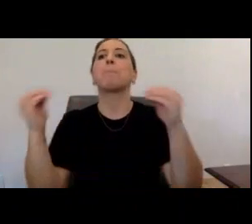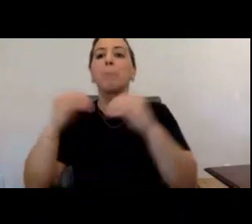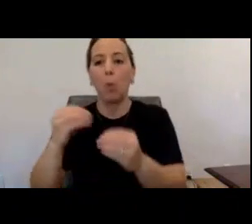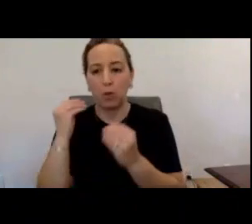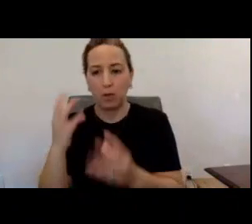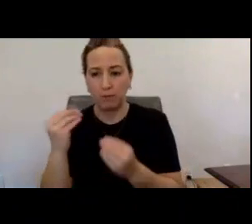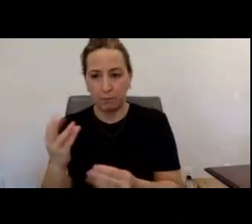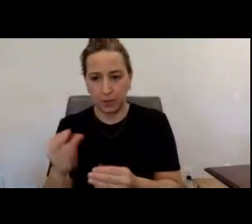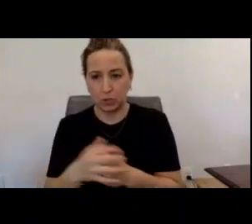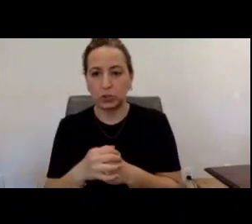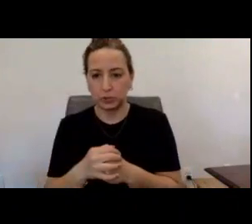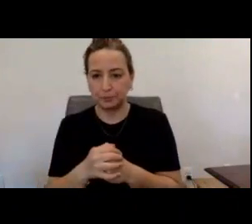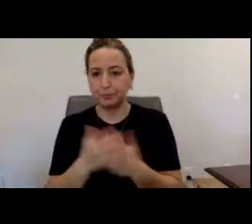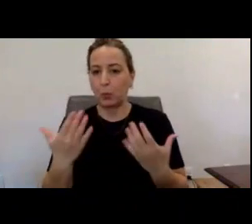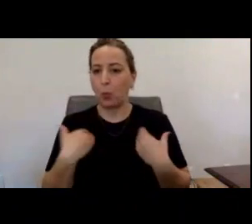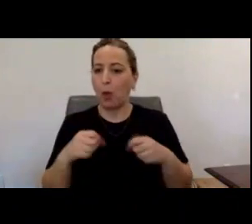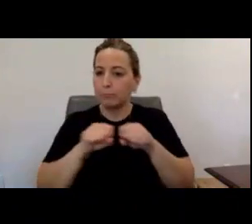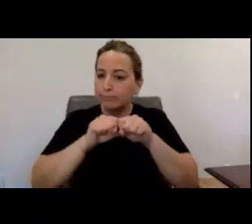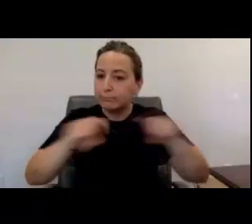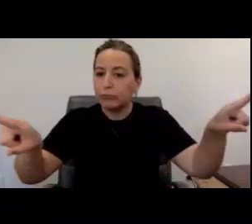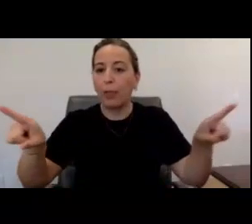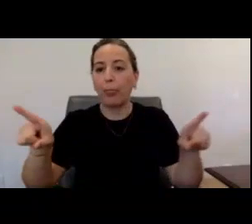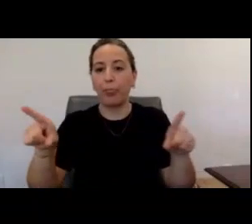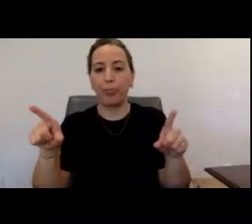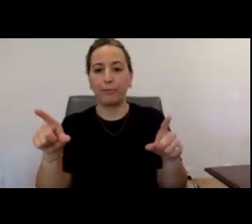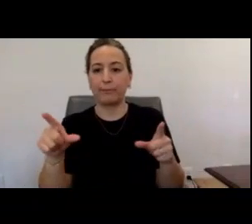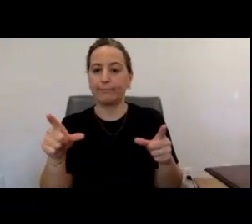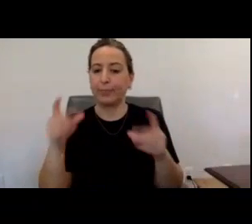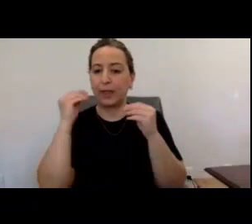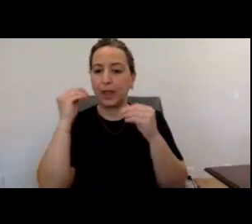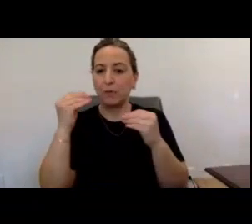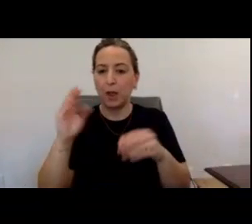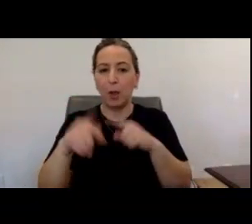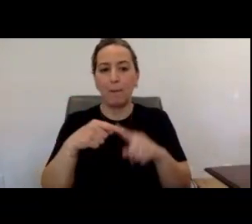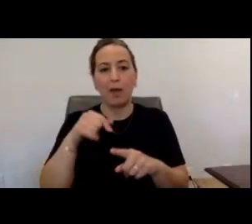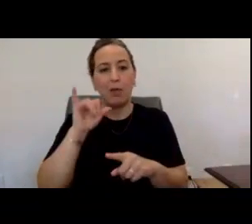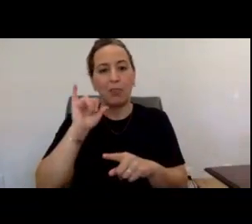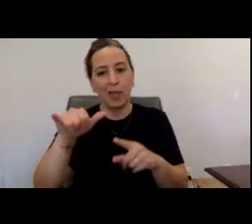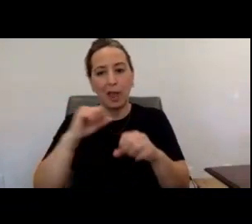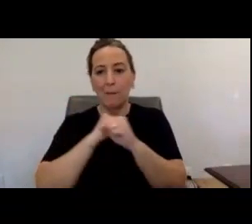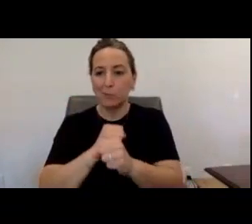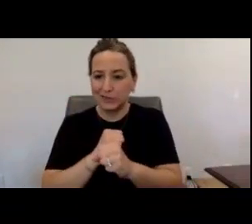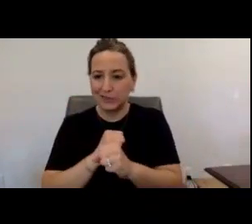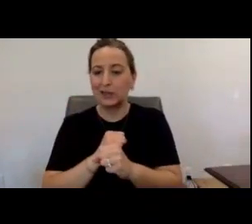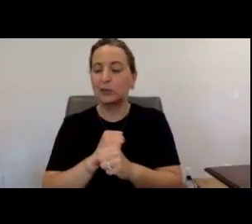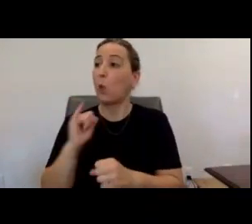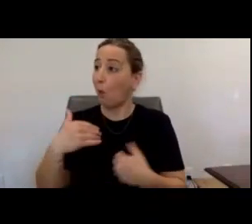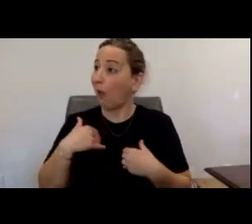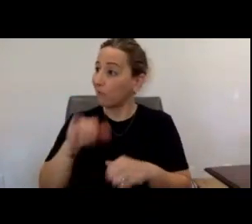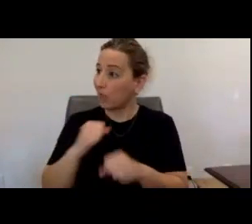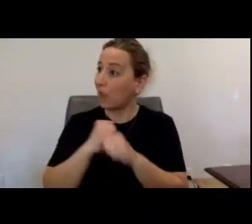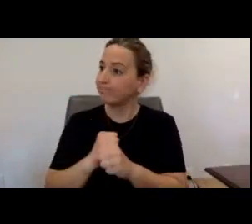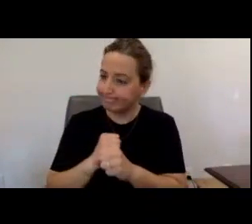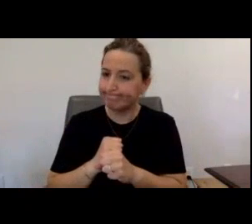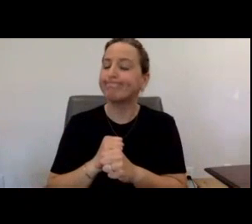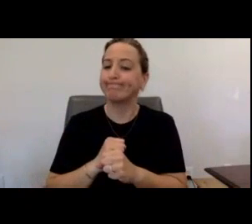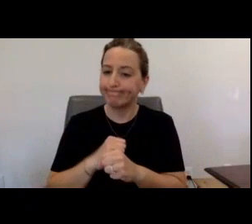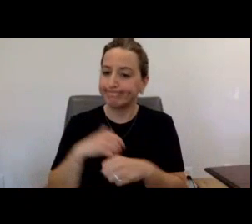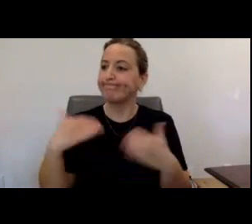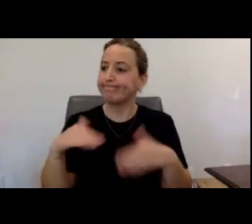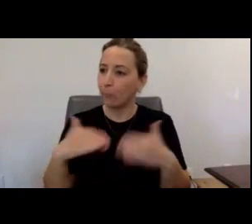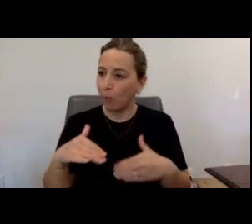want to make sure that we're getting the word out there about these protections, so that way folks know that they do have these protections in their housing and they know